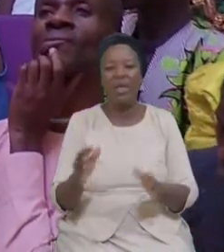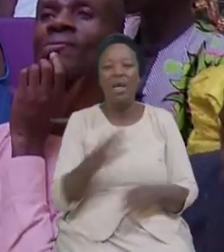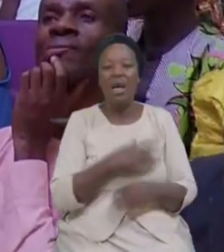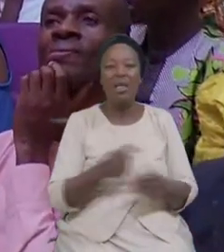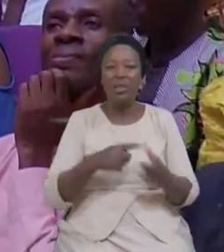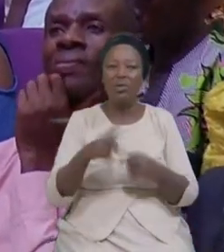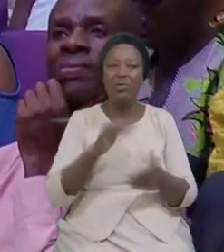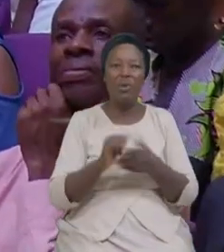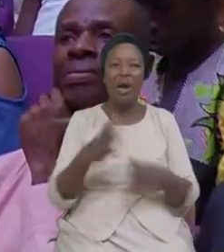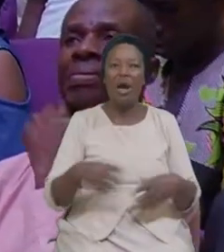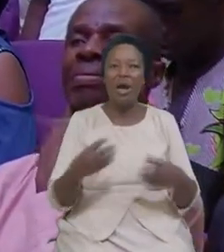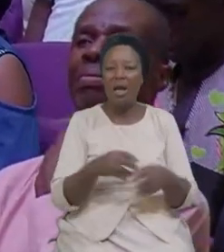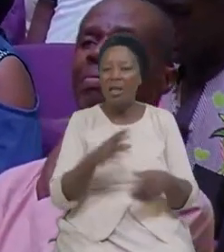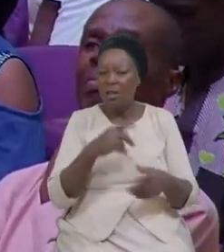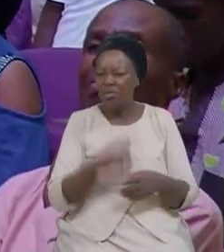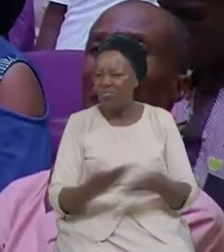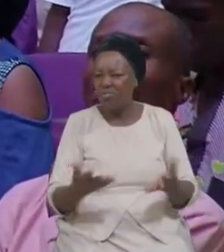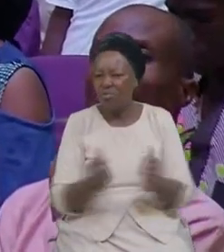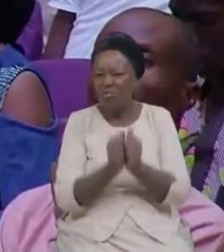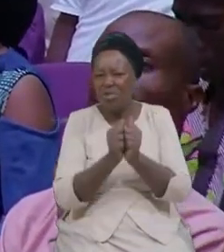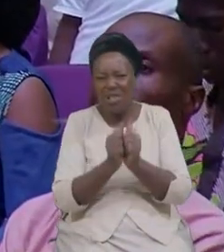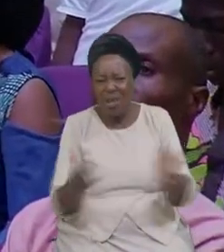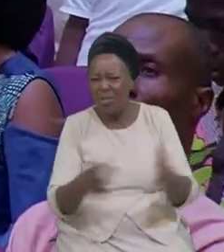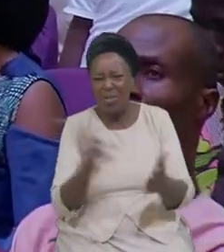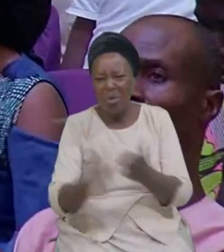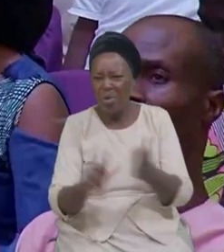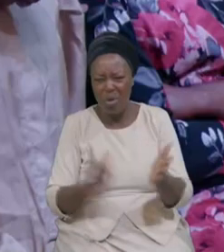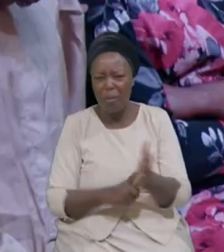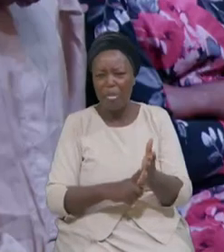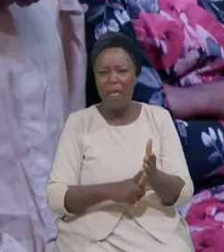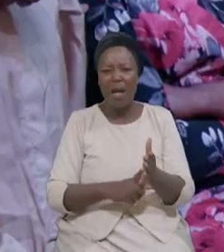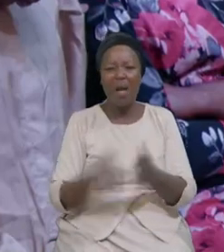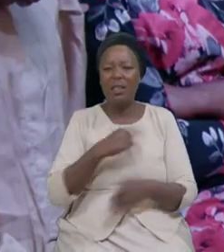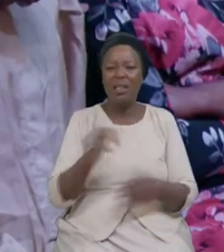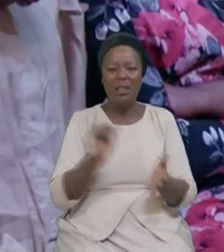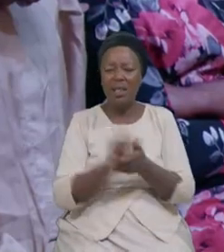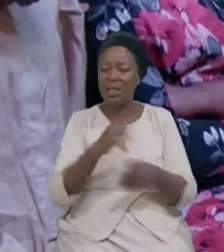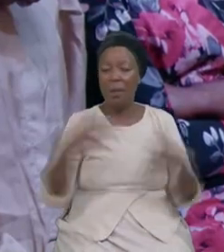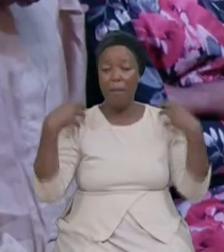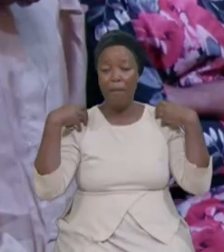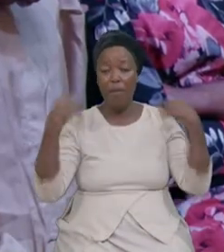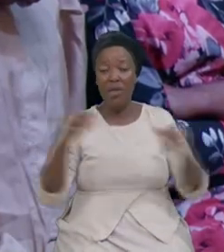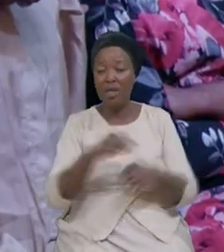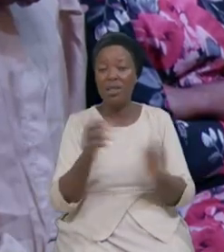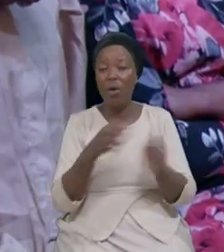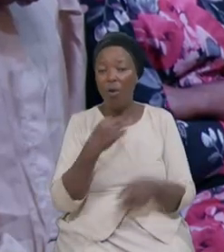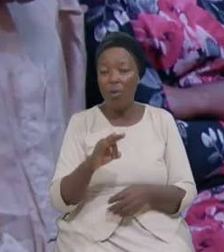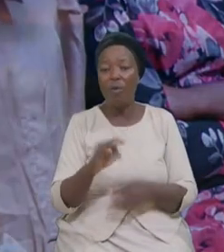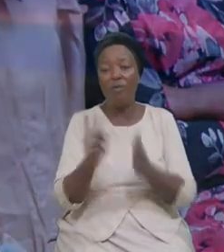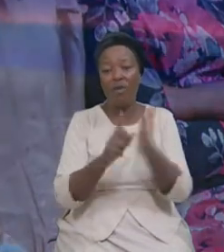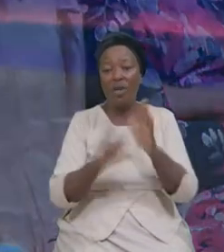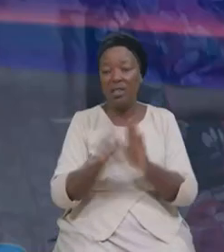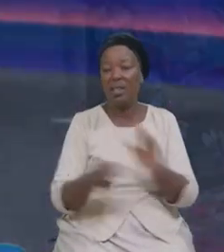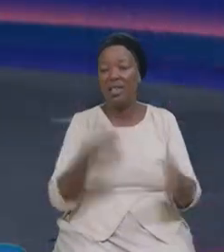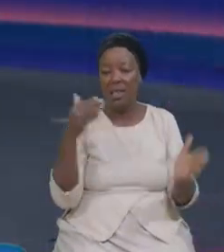lawless in everything they said. They were very sure they were going to bring Judah down. They were very sure they were going